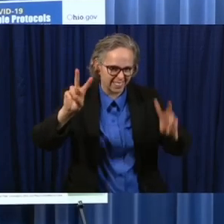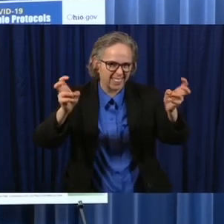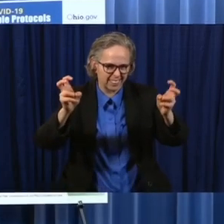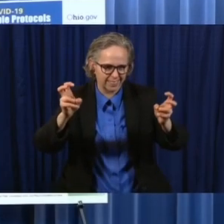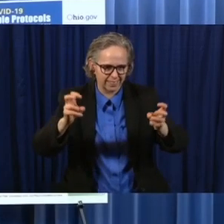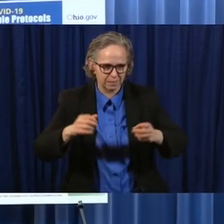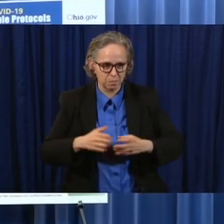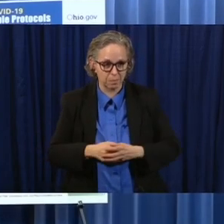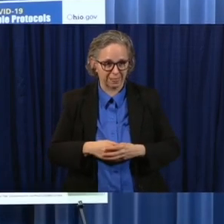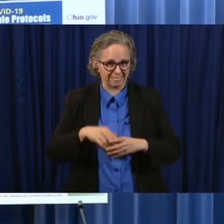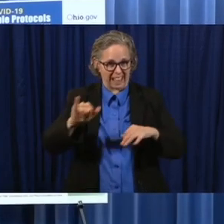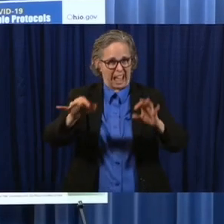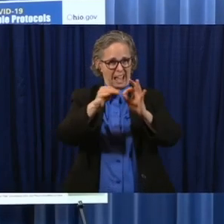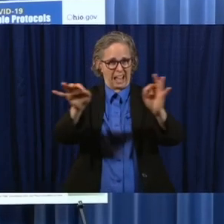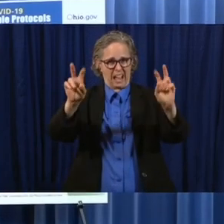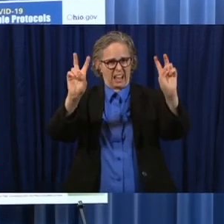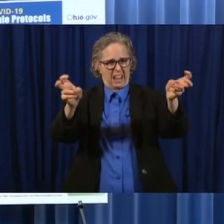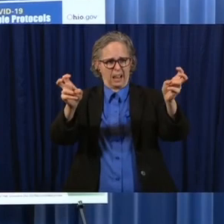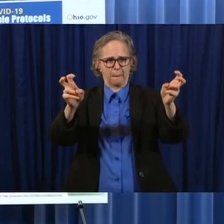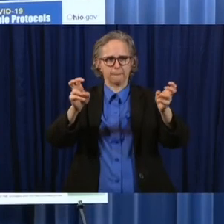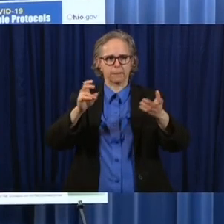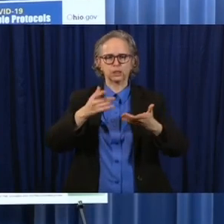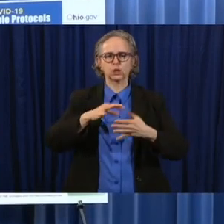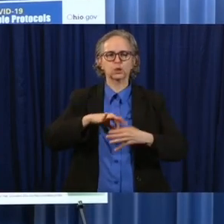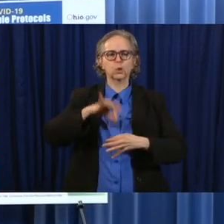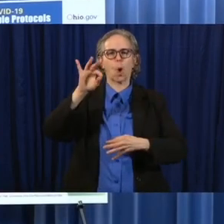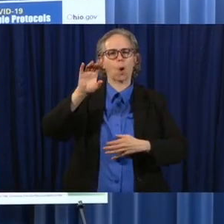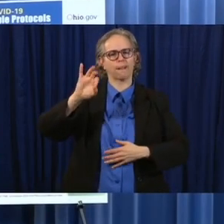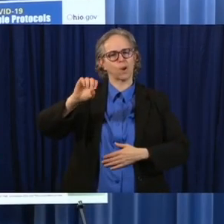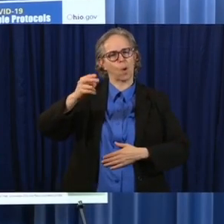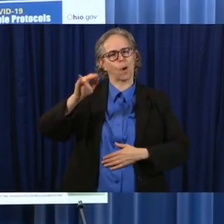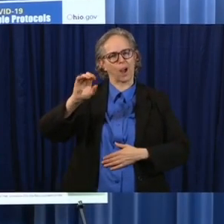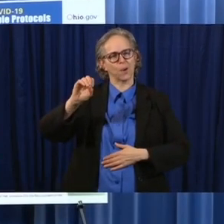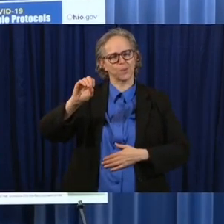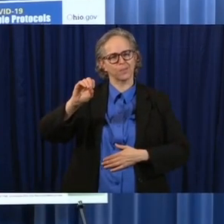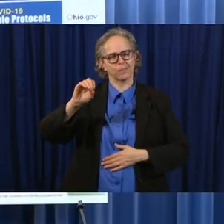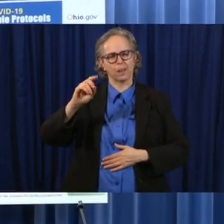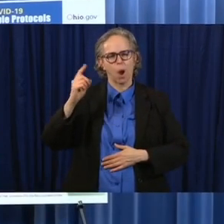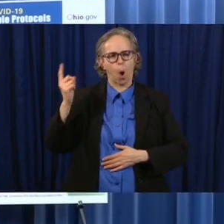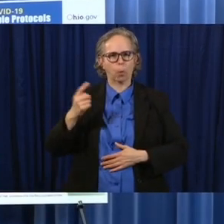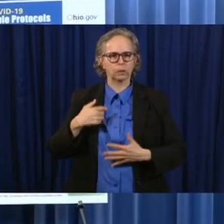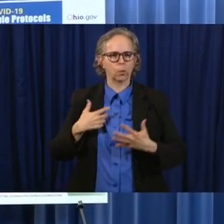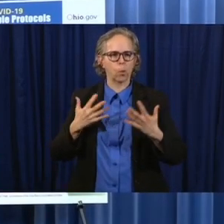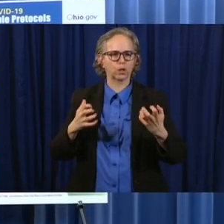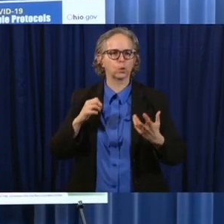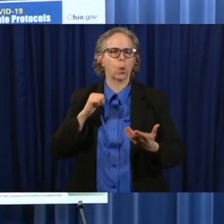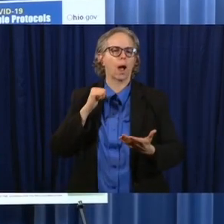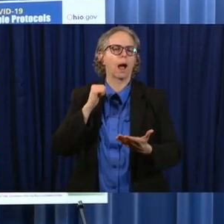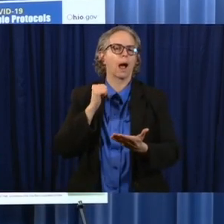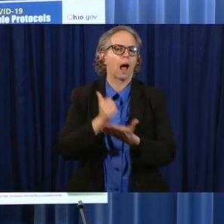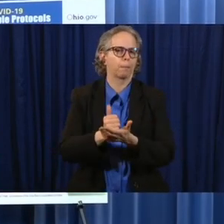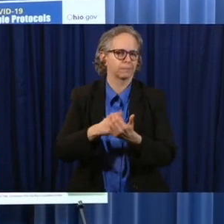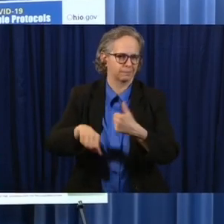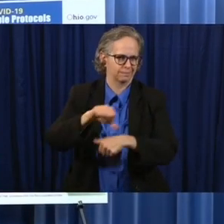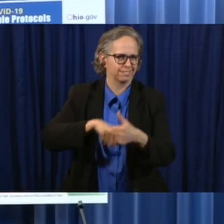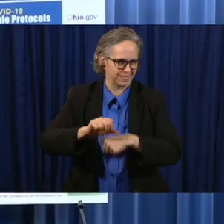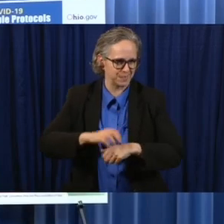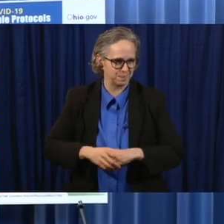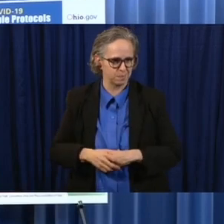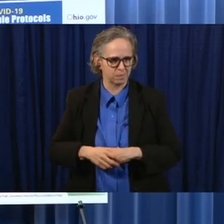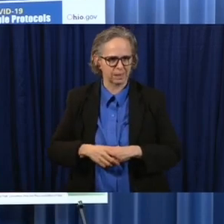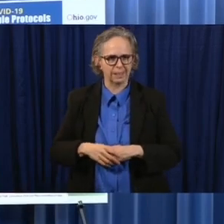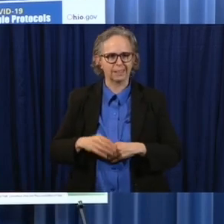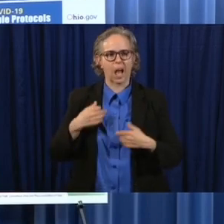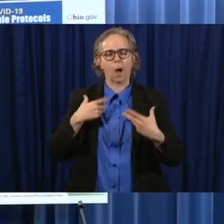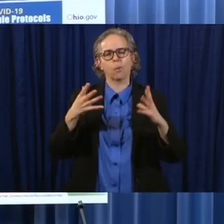soul of Ohio and how Ohioans are always there to help others in need. Let me read just a little bit from